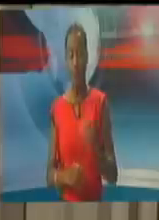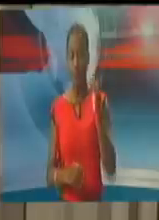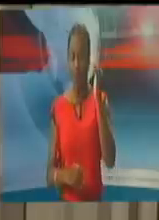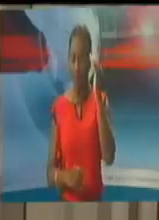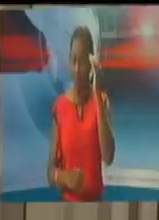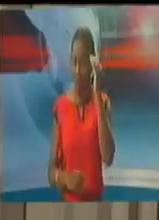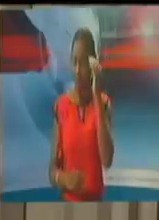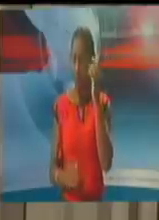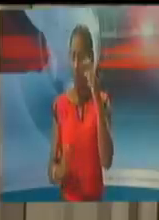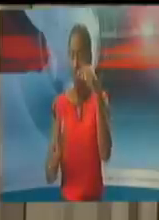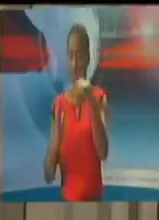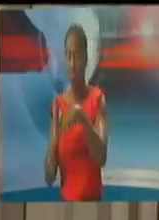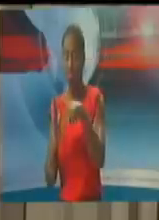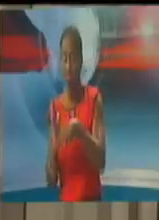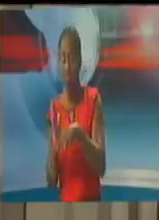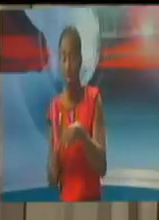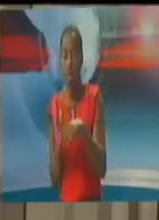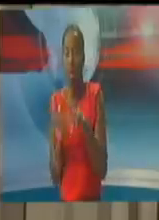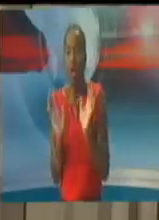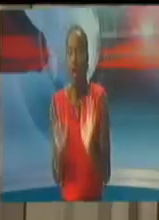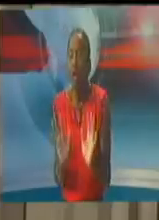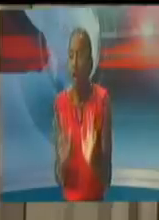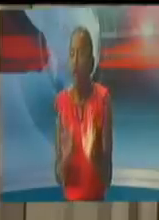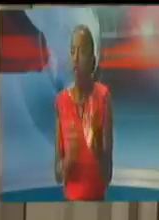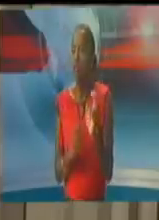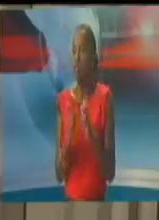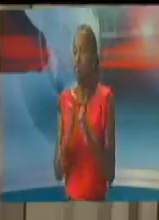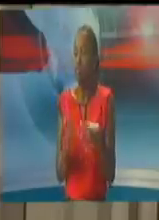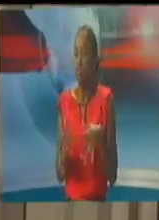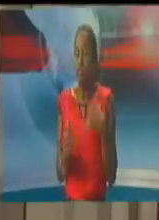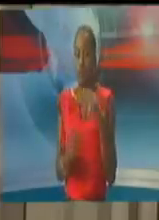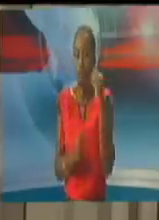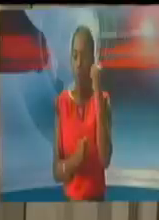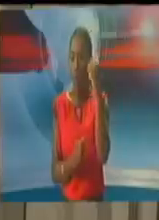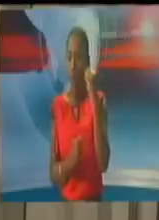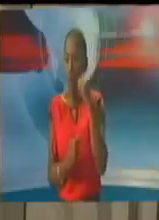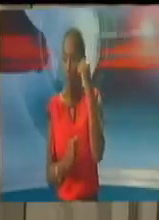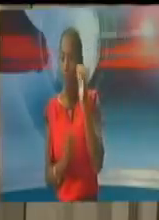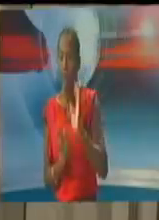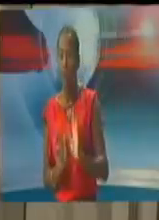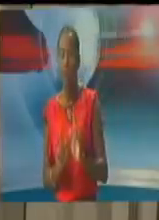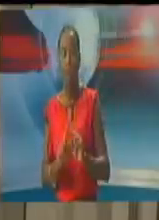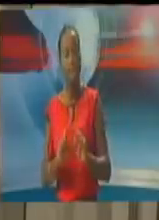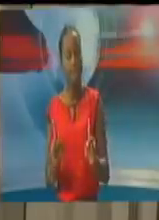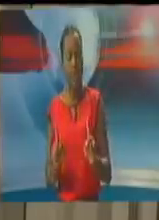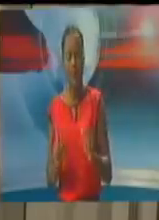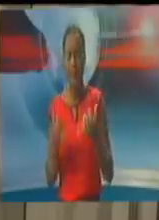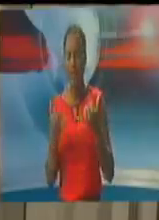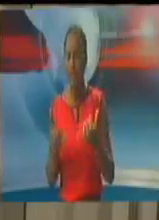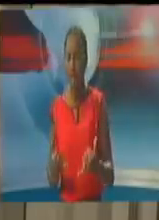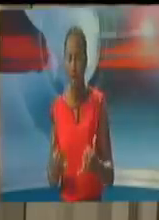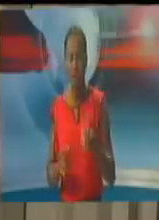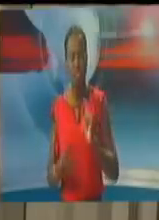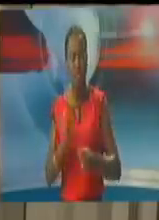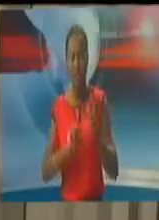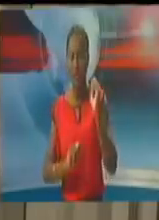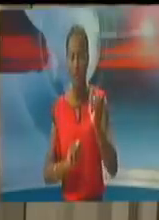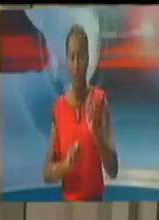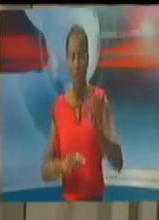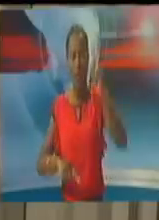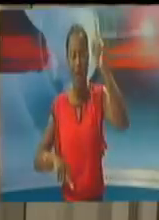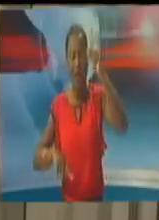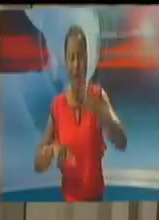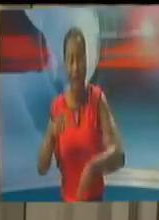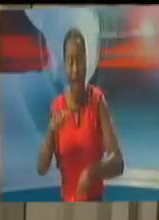face, you begin to get literal cabin fever. But right now, Trinidad and Tobago is not prepared. We cannot take that